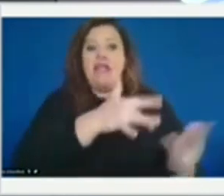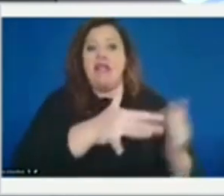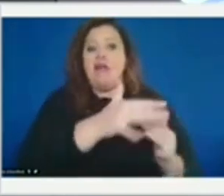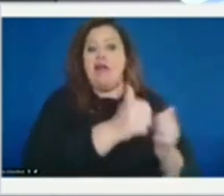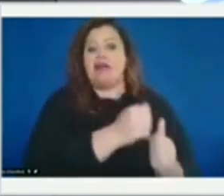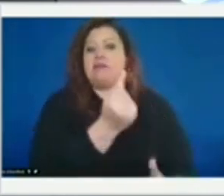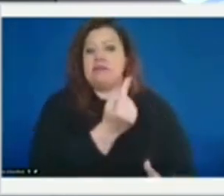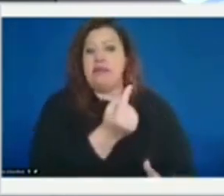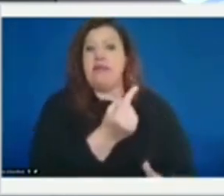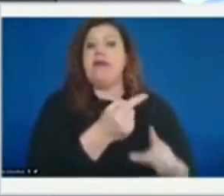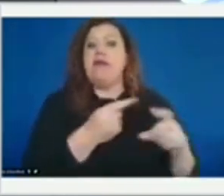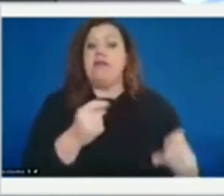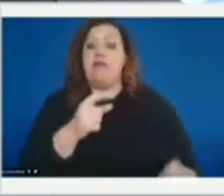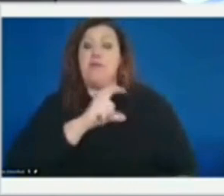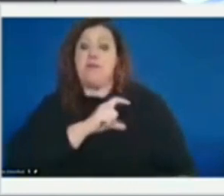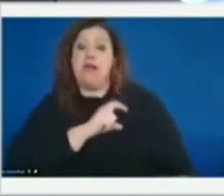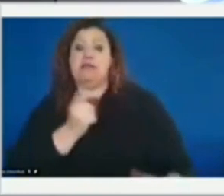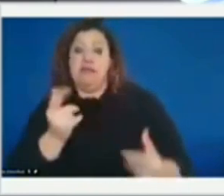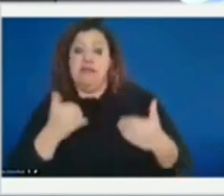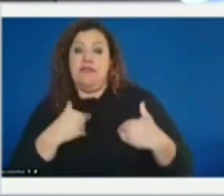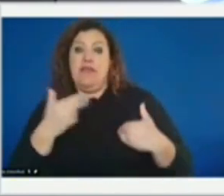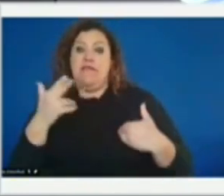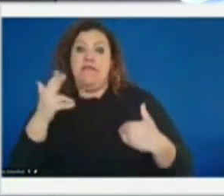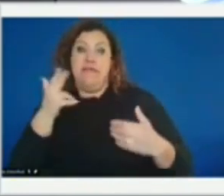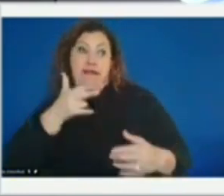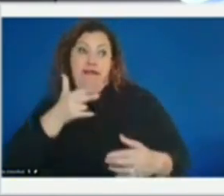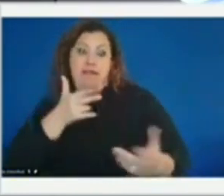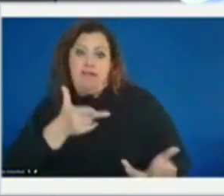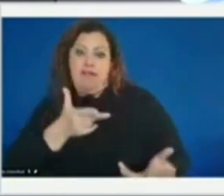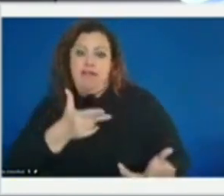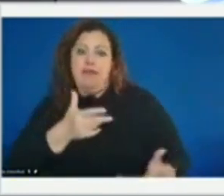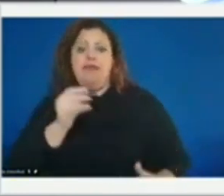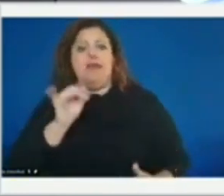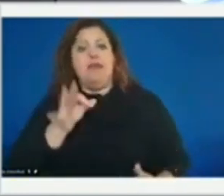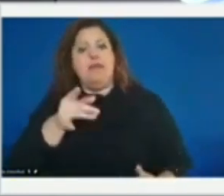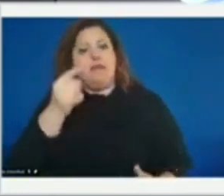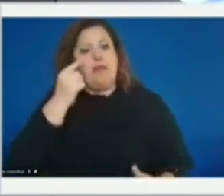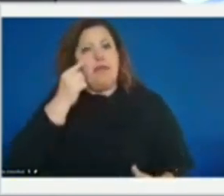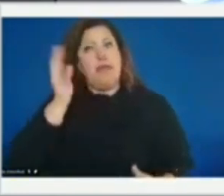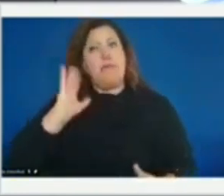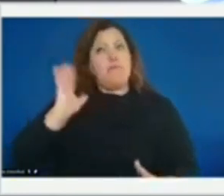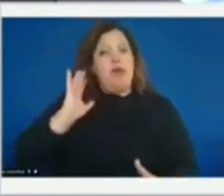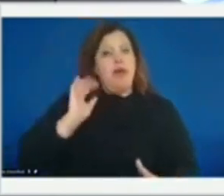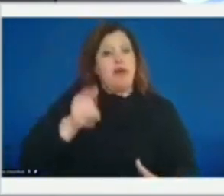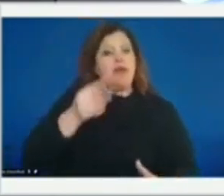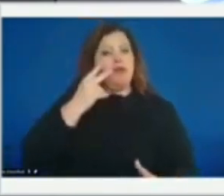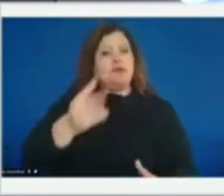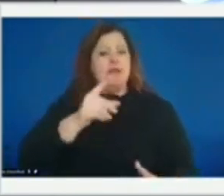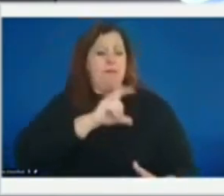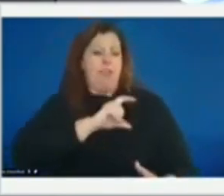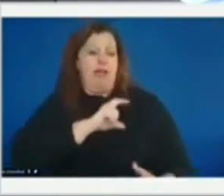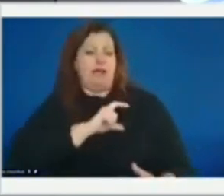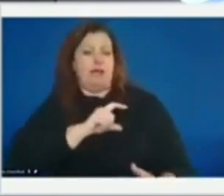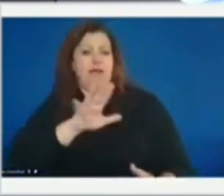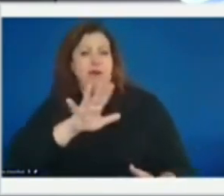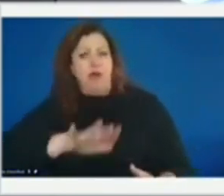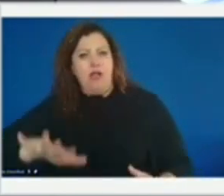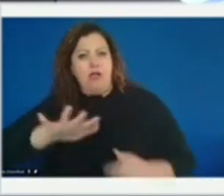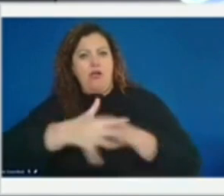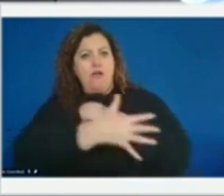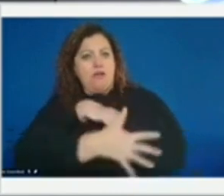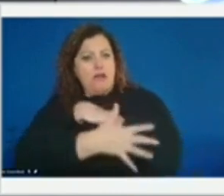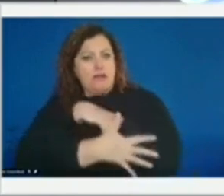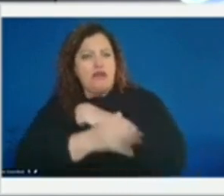police officer who has a gun on them. And so if you think back to times where you see police officers across the country or within this